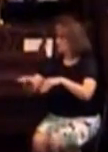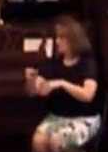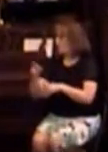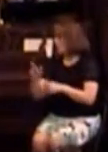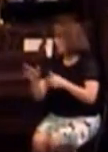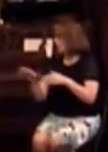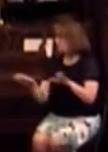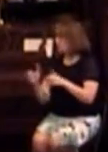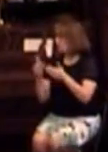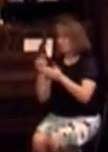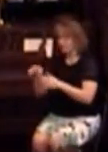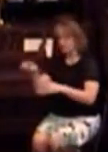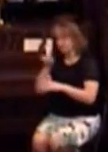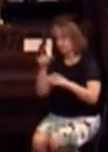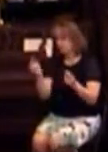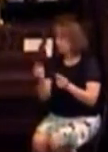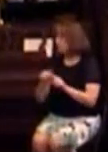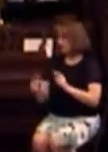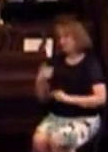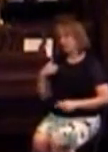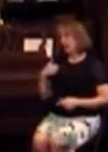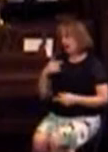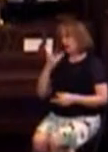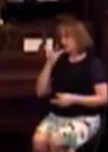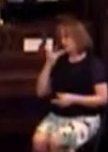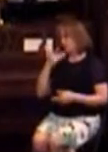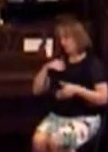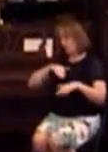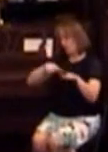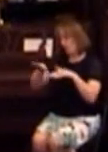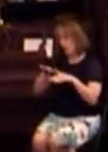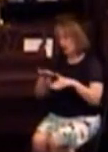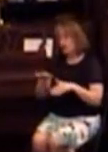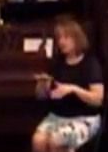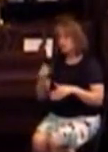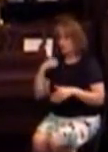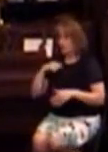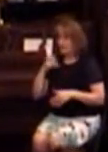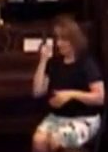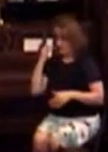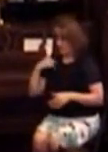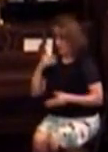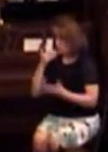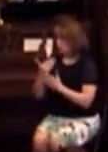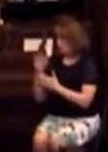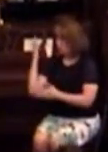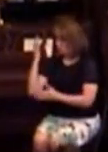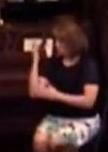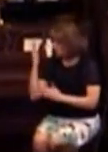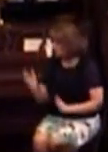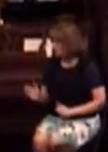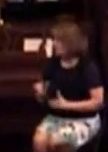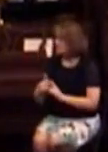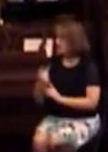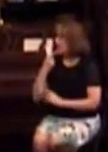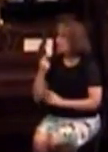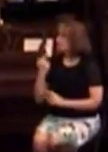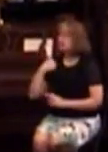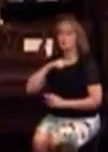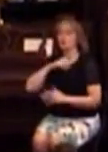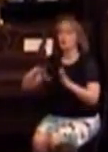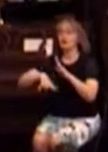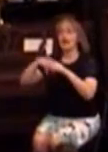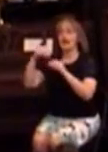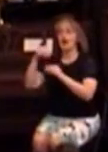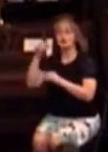taking a walk, and I want you to spread out. Get outside this building. It's a nice day, a little warm, but it's a nice day. Go walk in the cemetery, walk over in the property of the